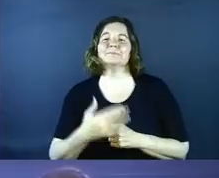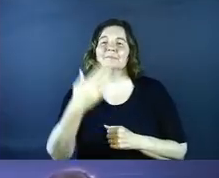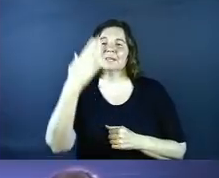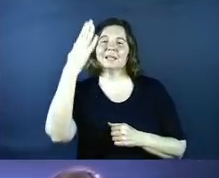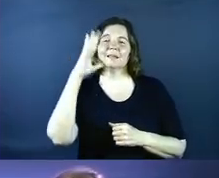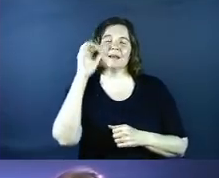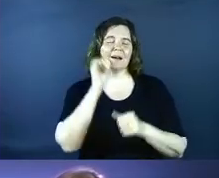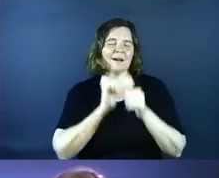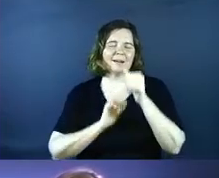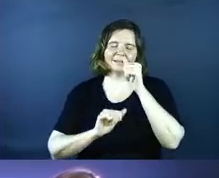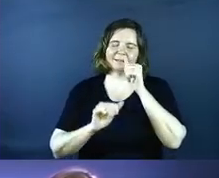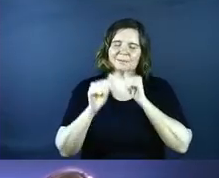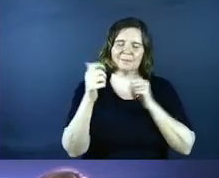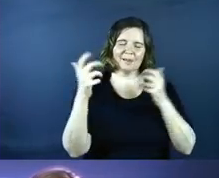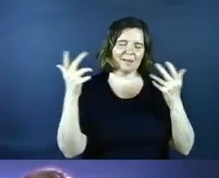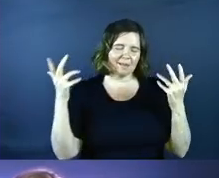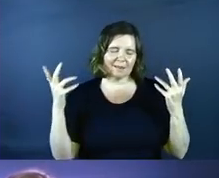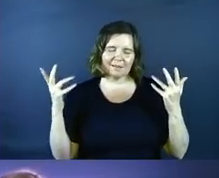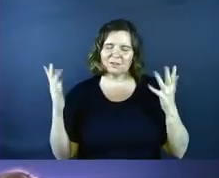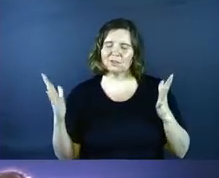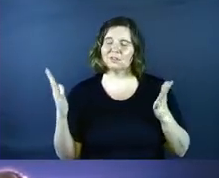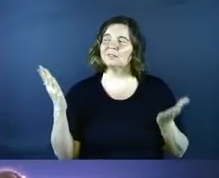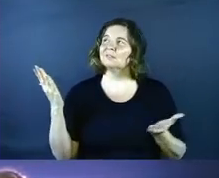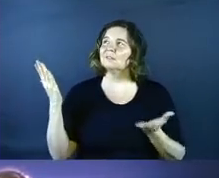generations. God is patient.